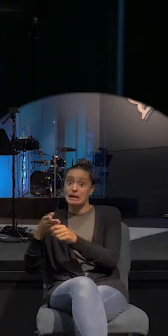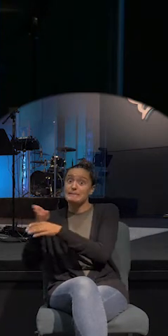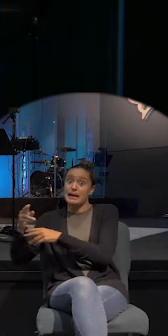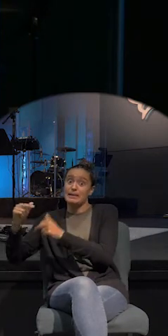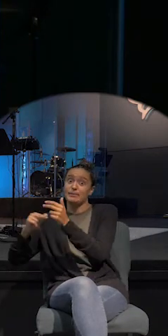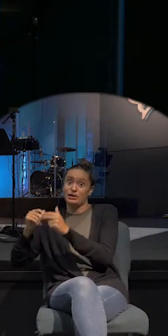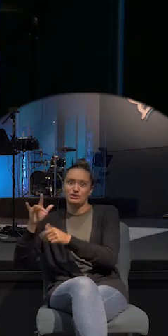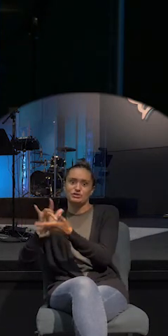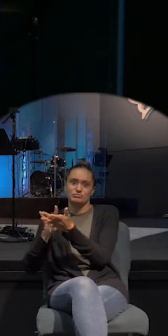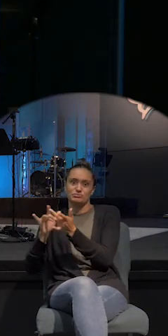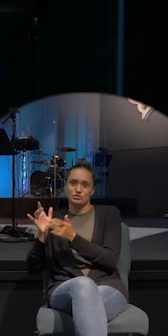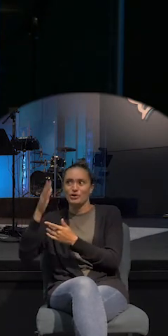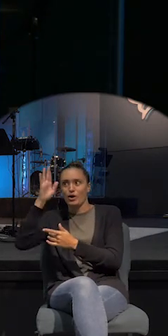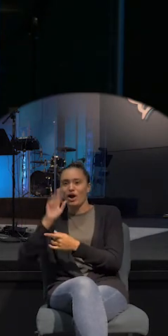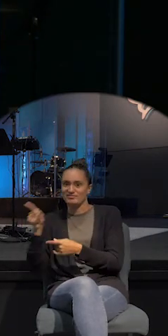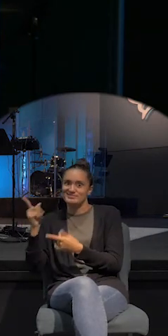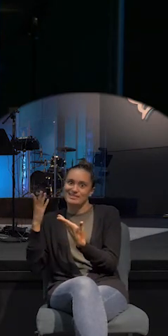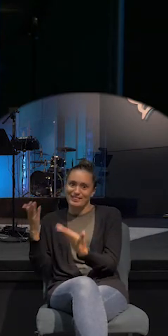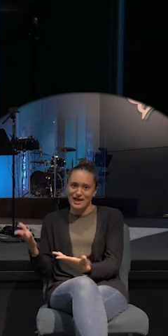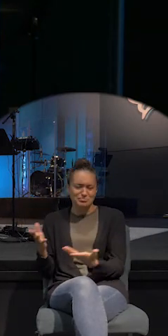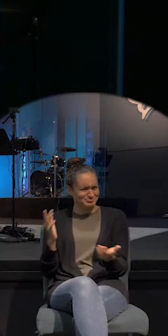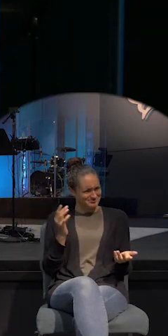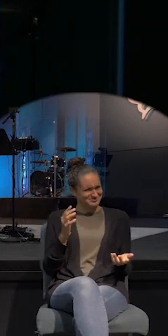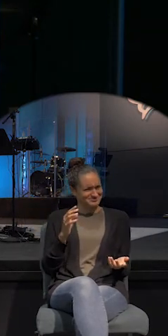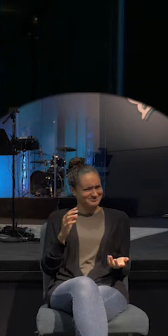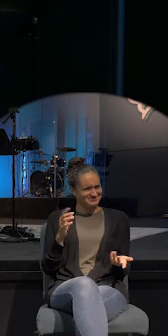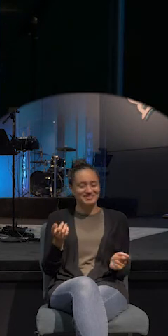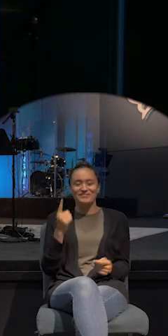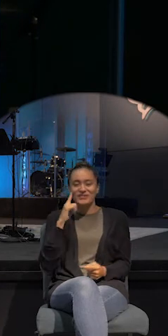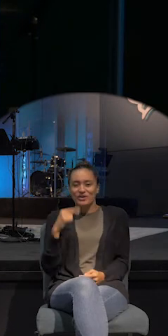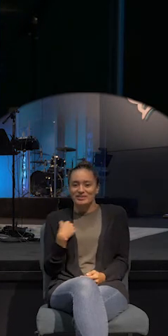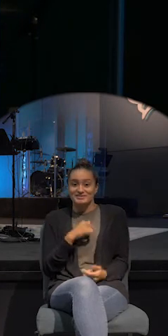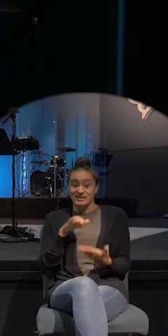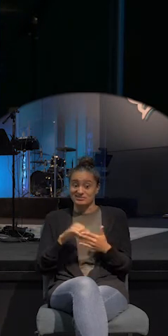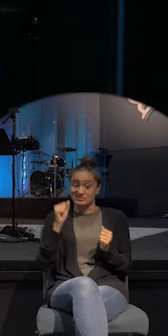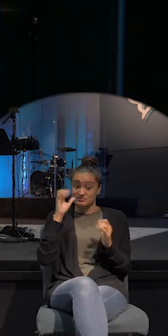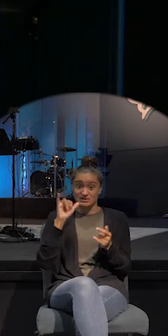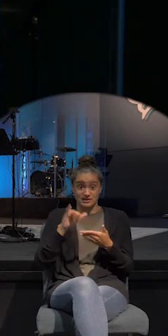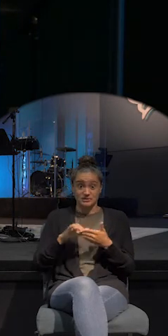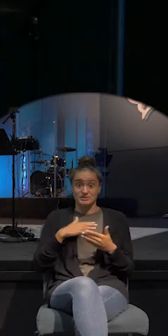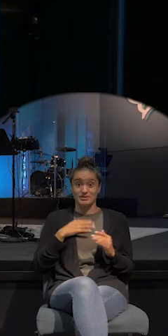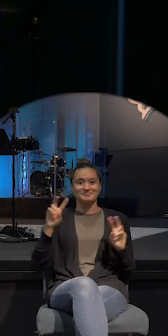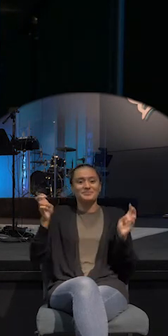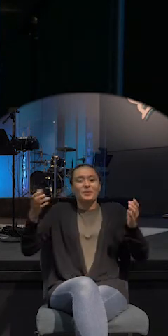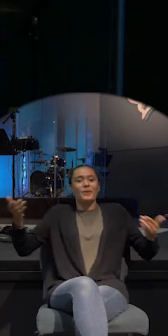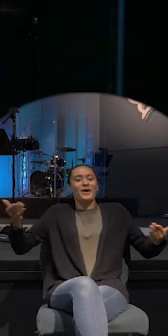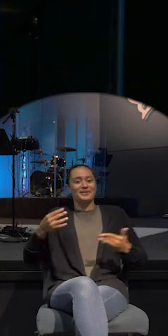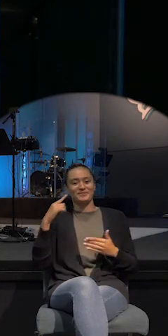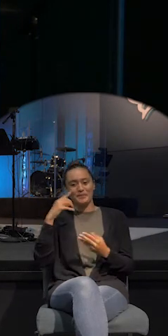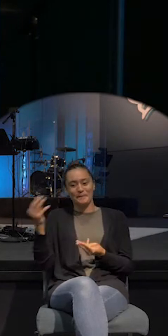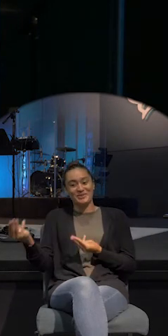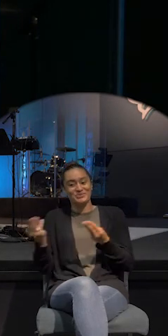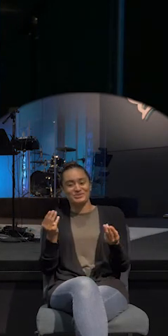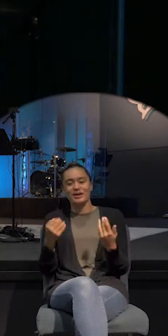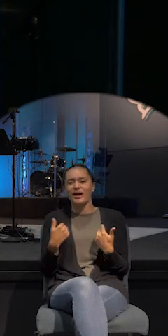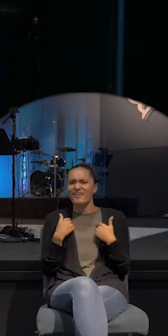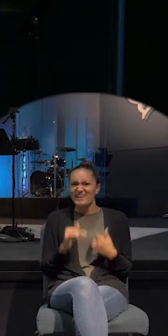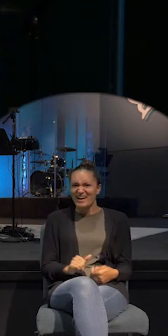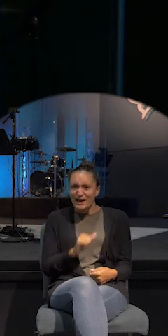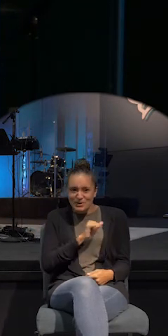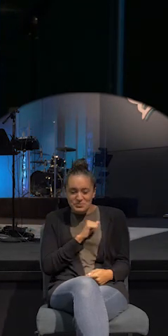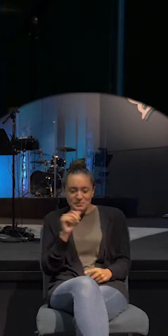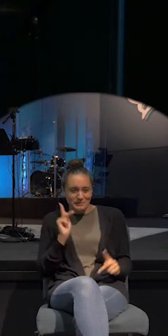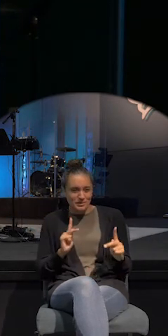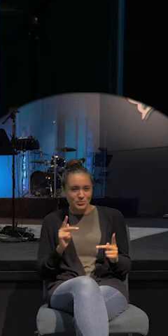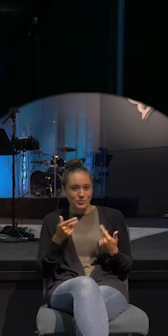for us, that really was amazing. And that was kind of my welcome into ministry, where there are attitudes that